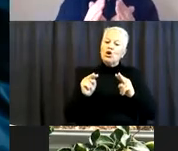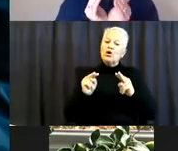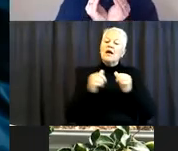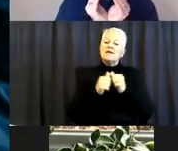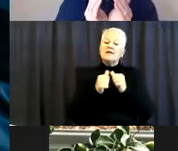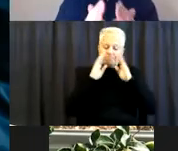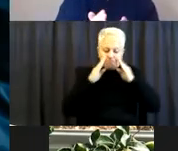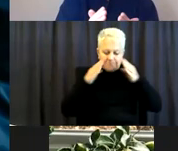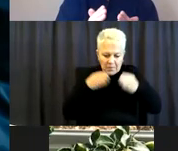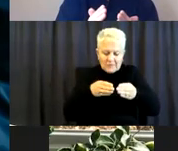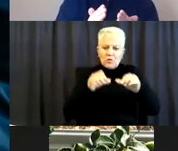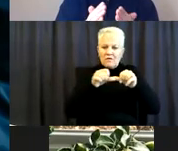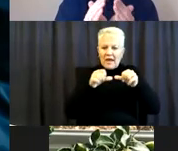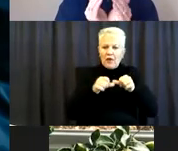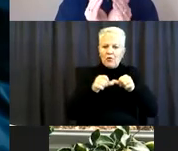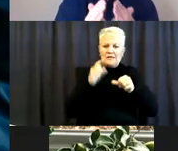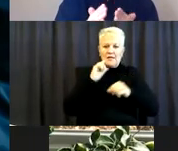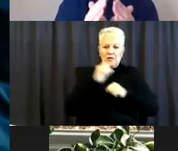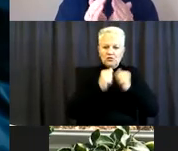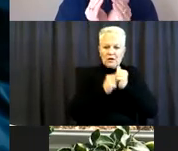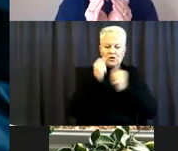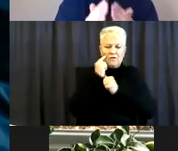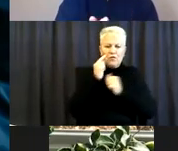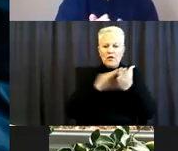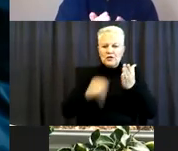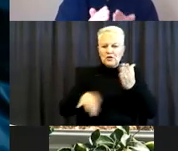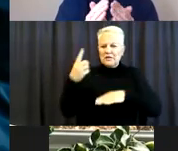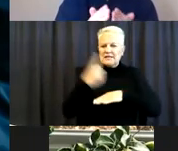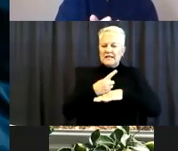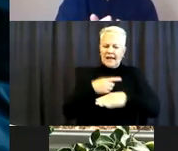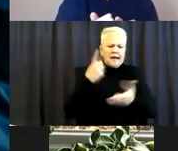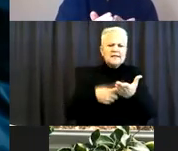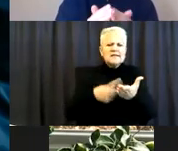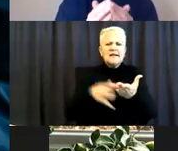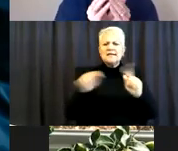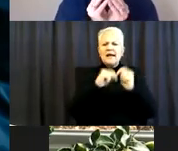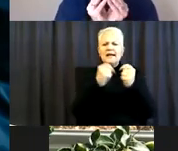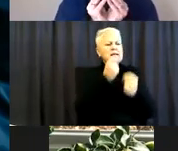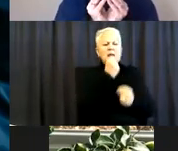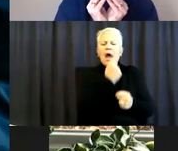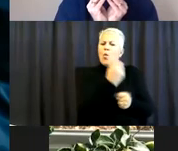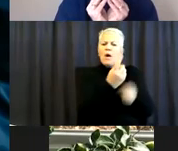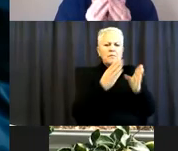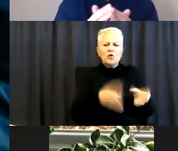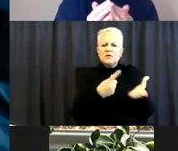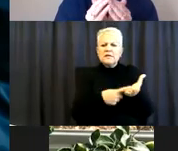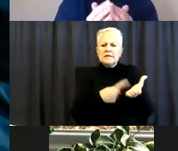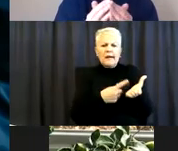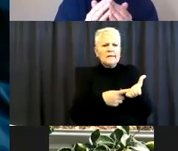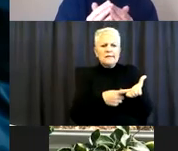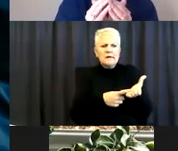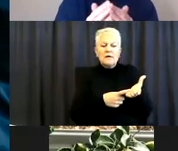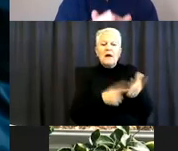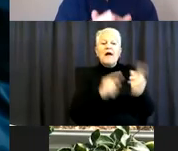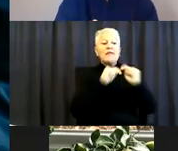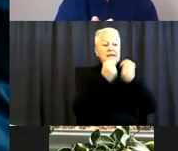compartmentalized areas, structure of the day, and talk about it as a team, not just one person, and decide what